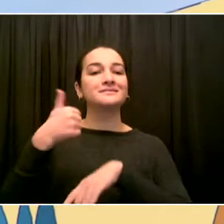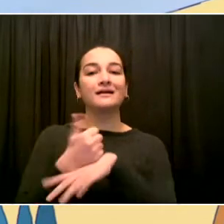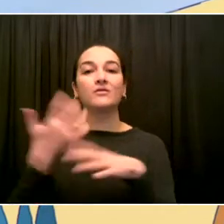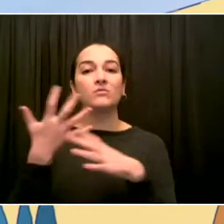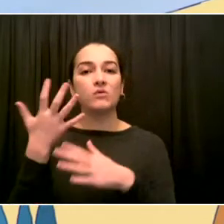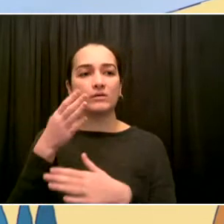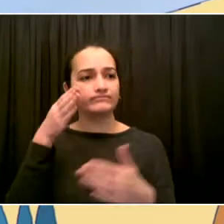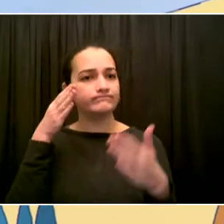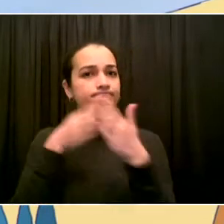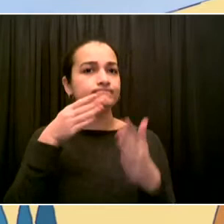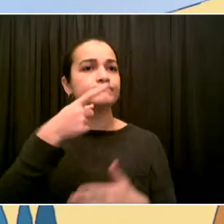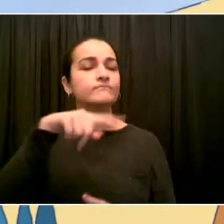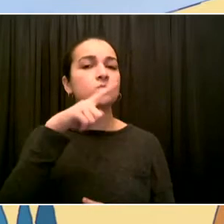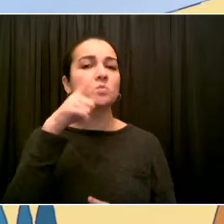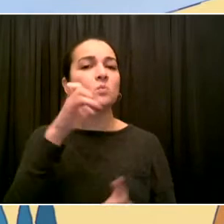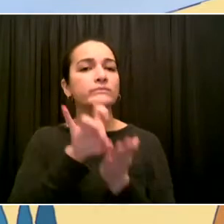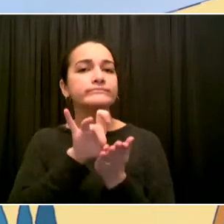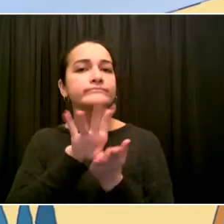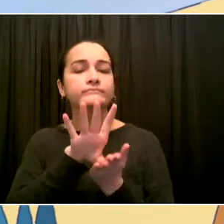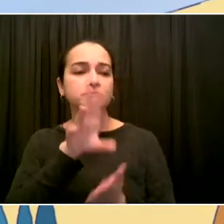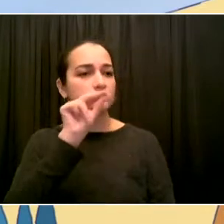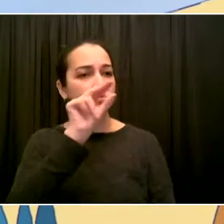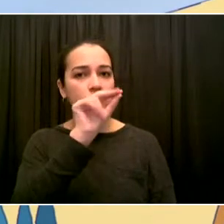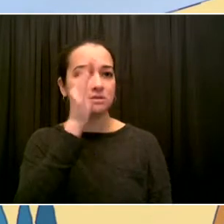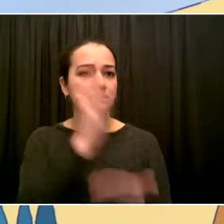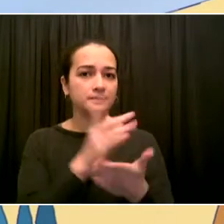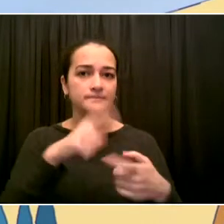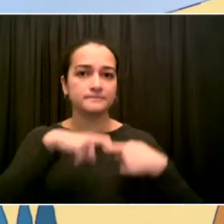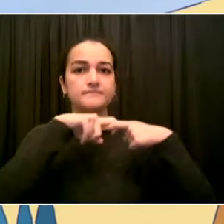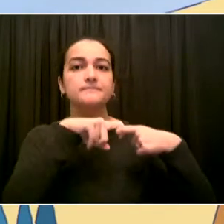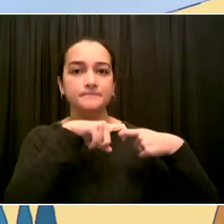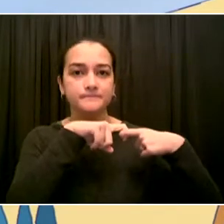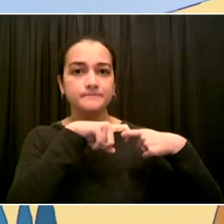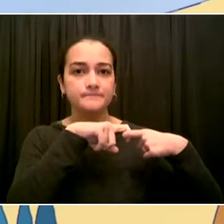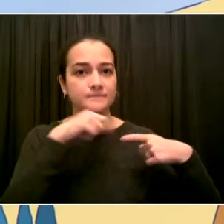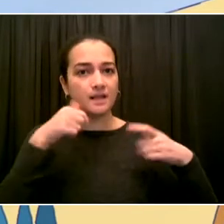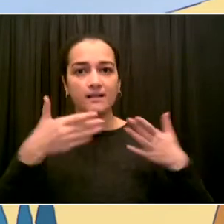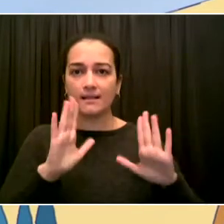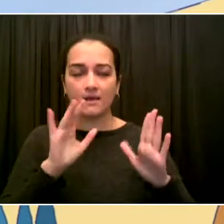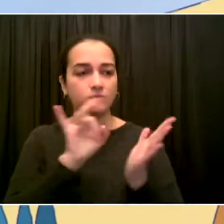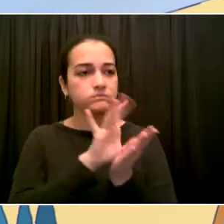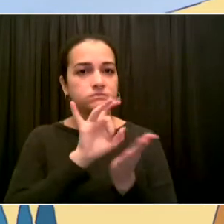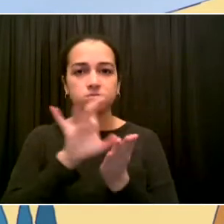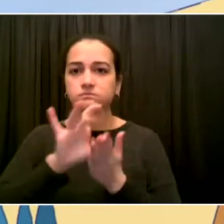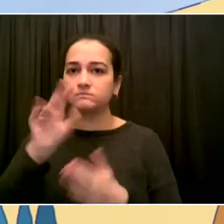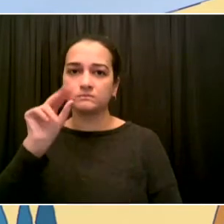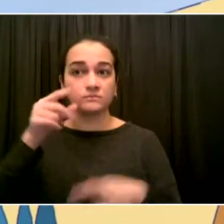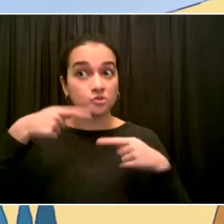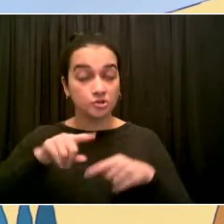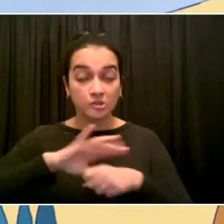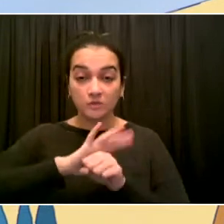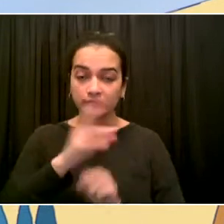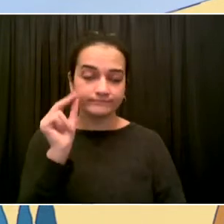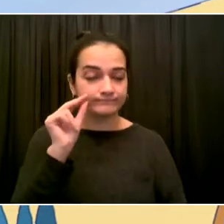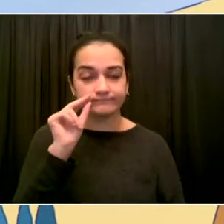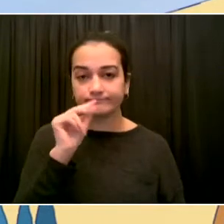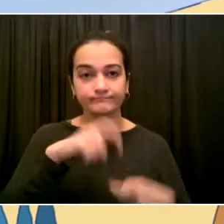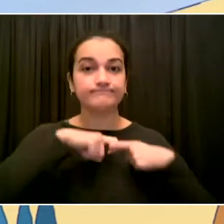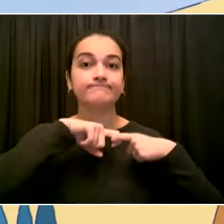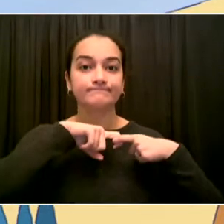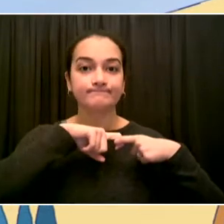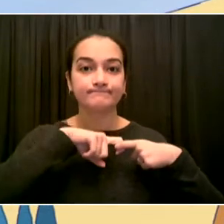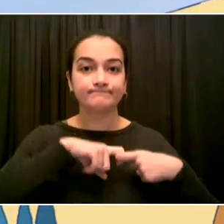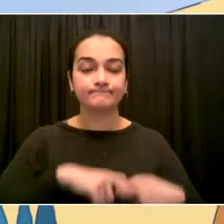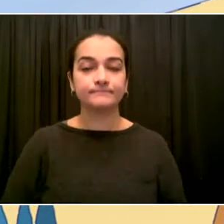what a family has. And we decided a long time ago to provide legal counsel to New Yorkers in